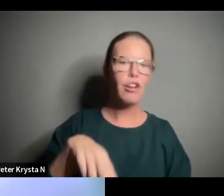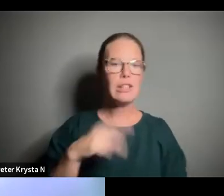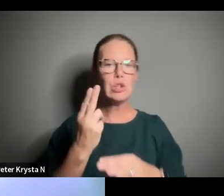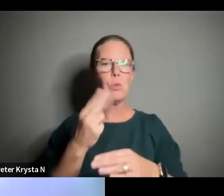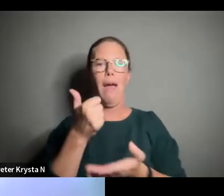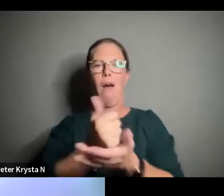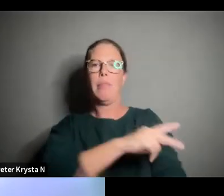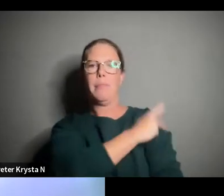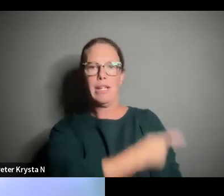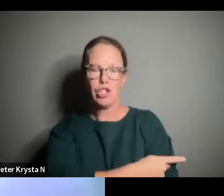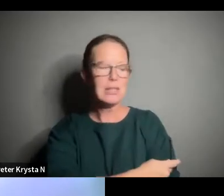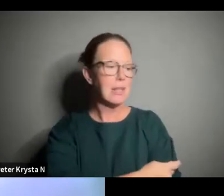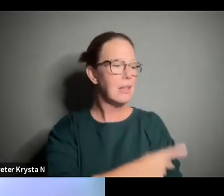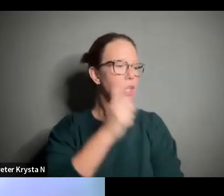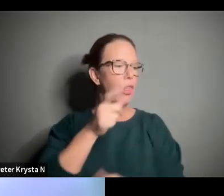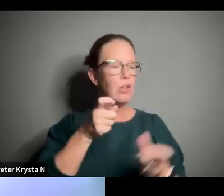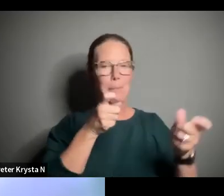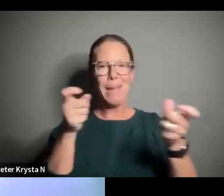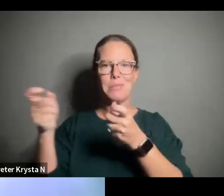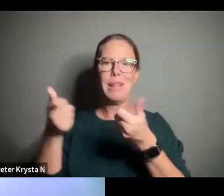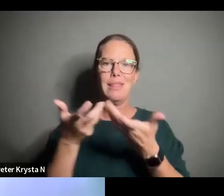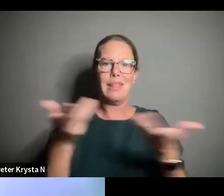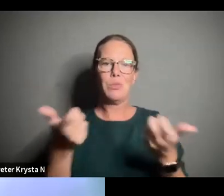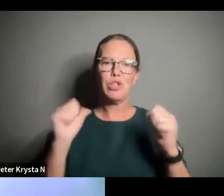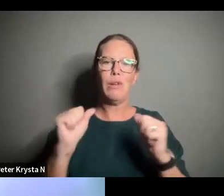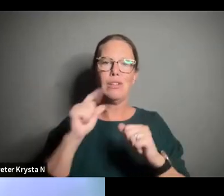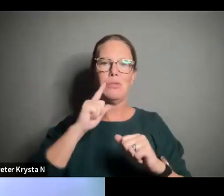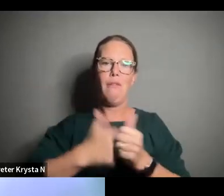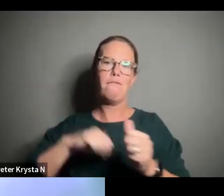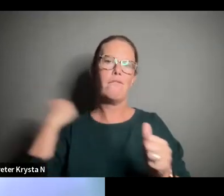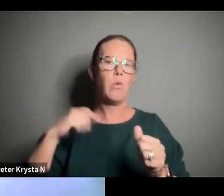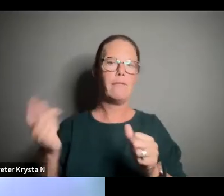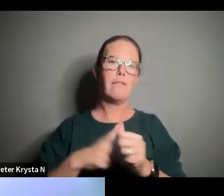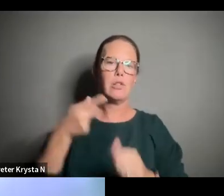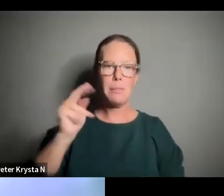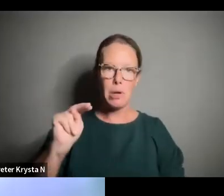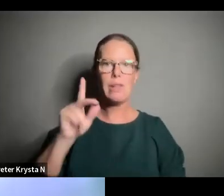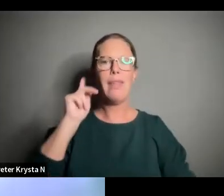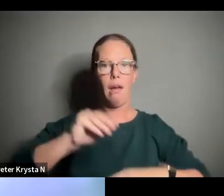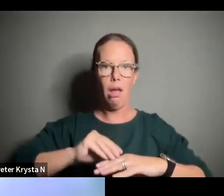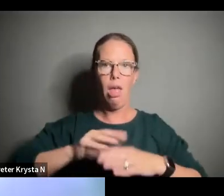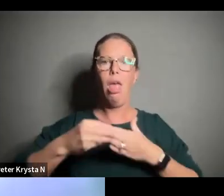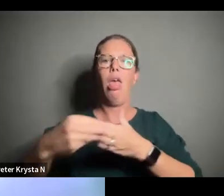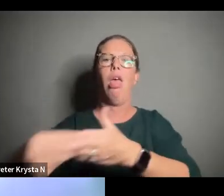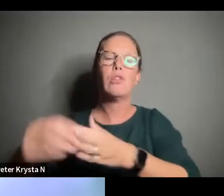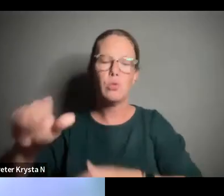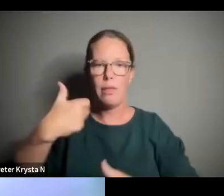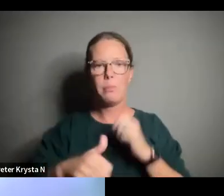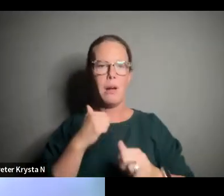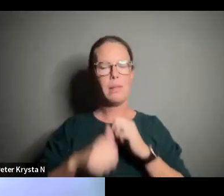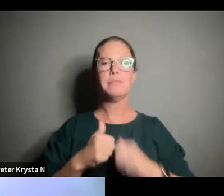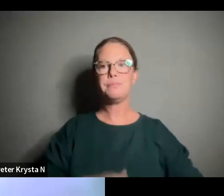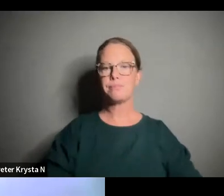these are all these little management things that we try to do to prevent that first pneumonia that can lead to all the other problems. And this is, like you mentioned,